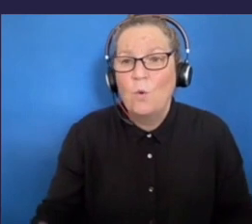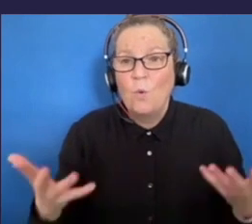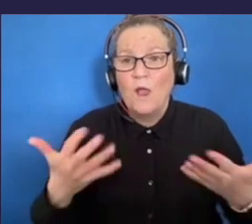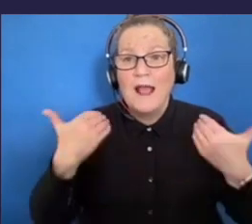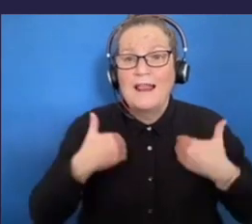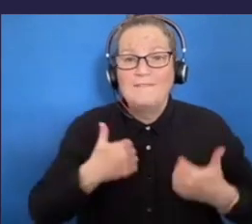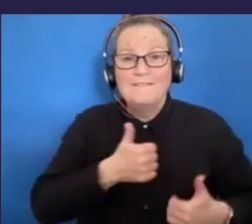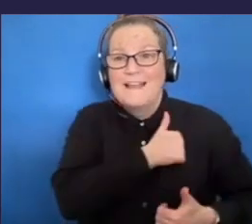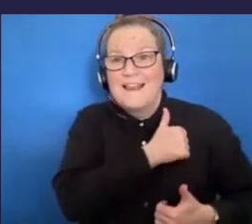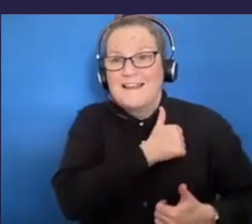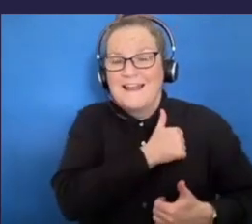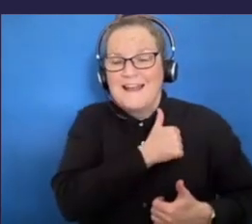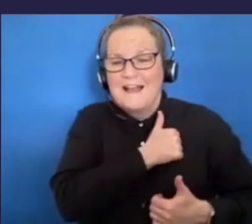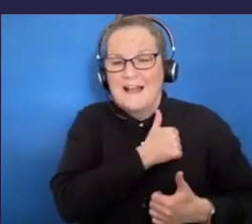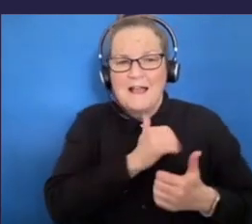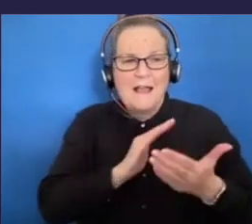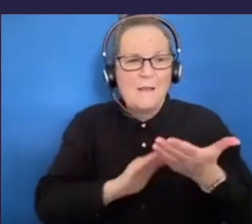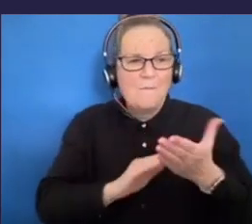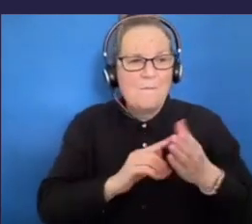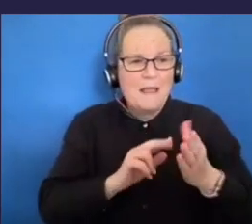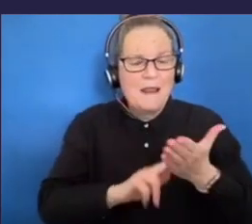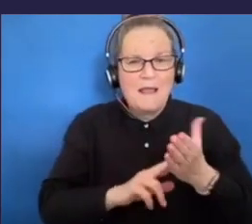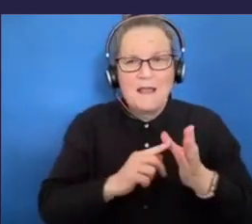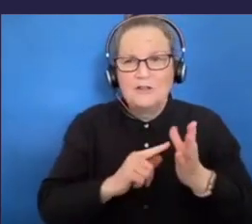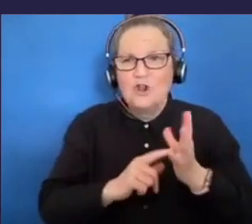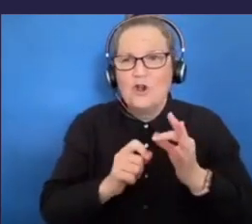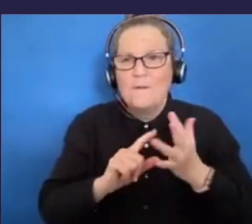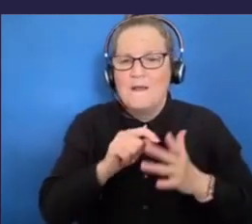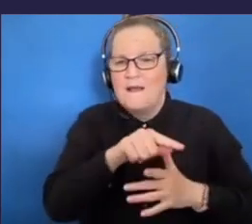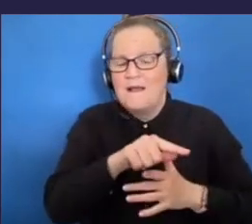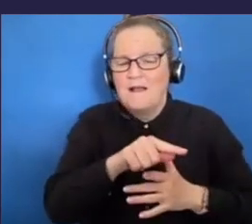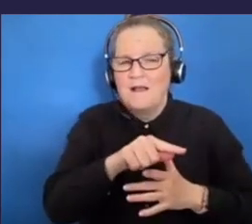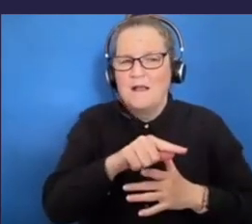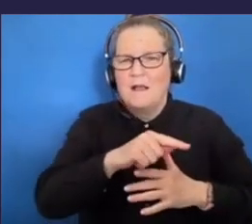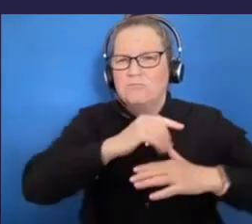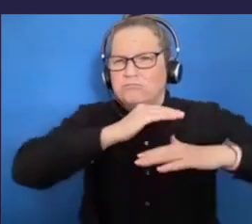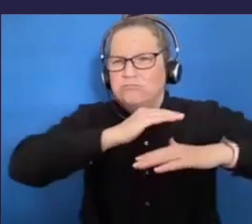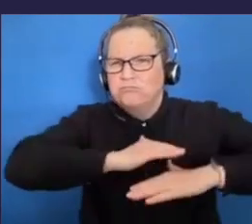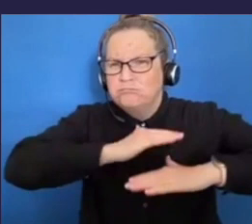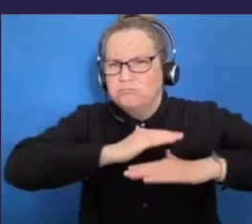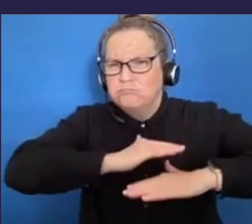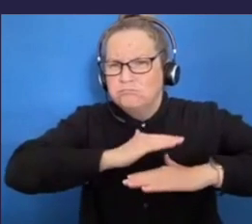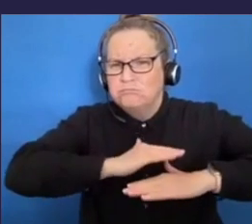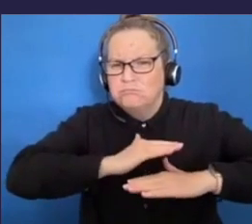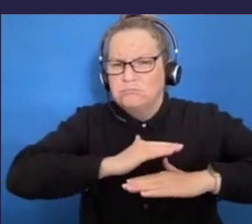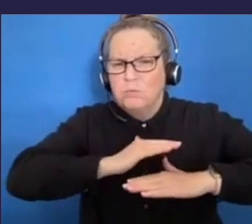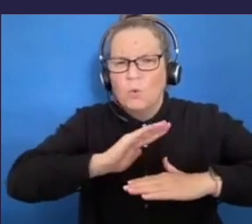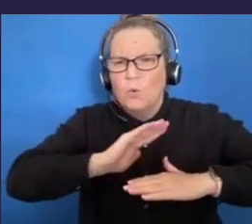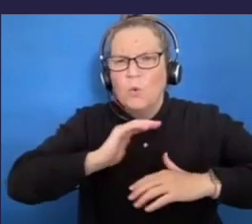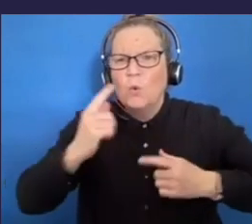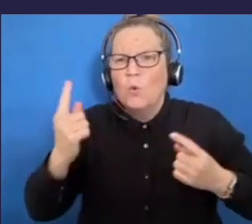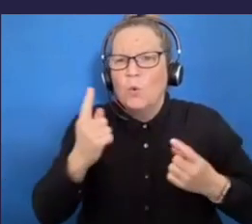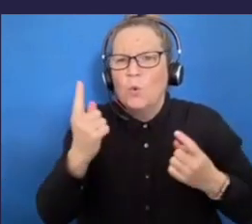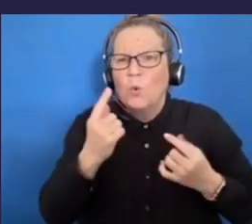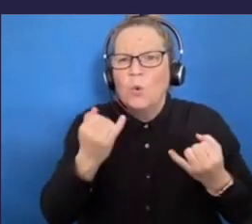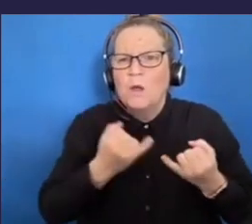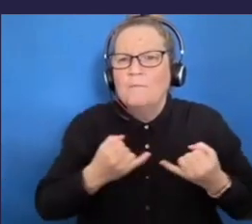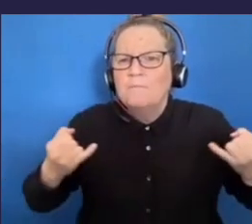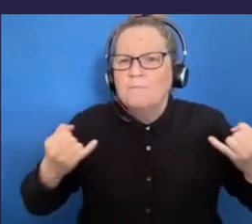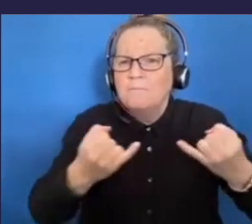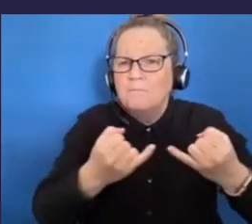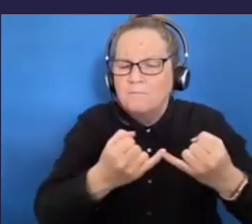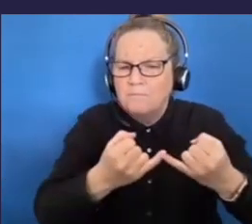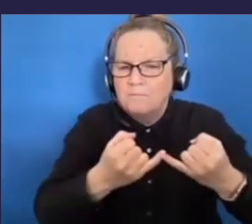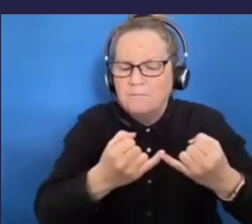Canada. And this land has been governed by what we call Treaty 1, and it is the traditional